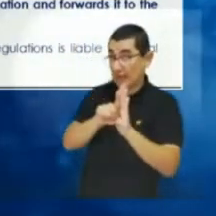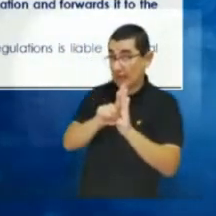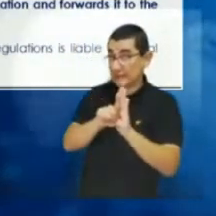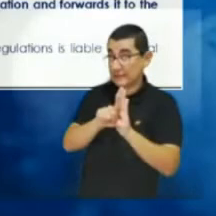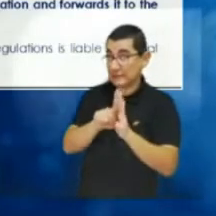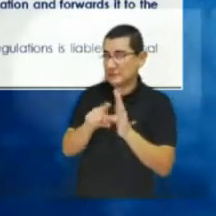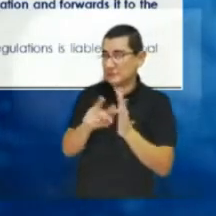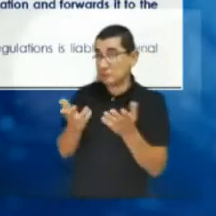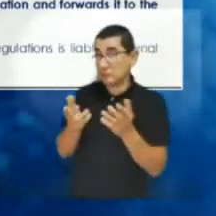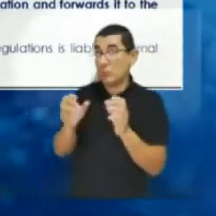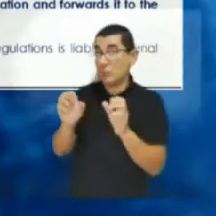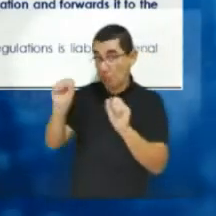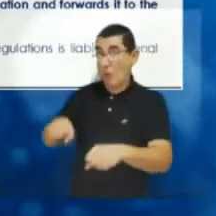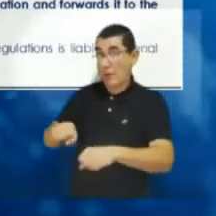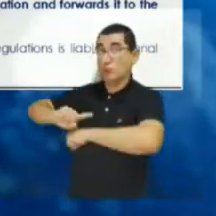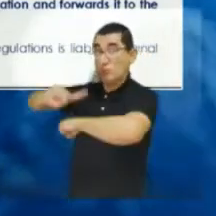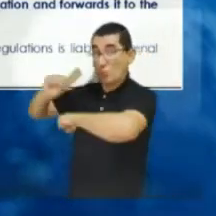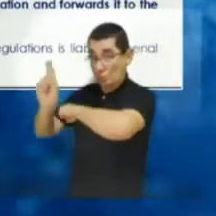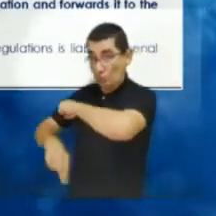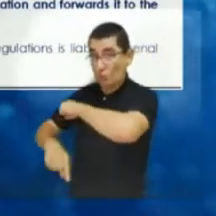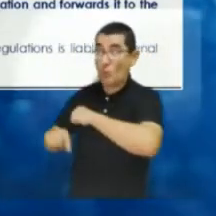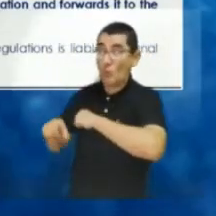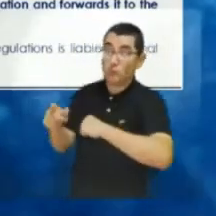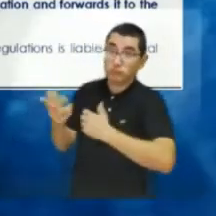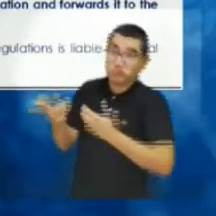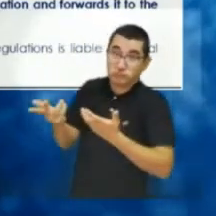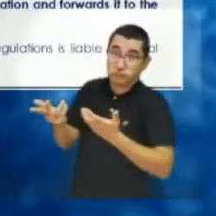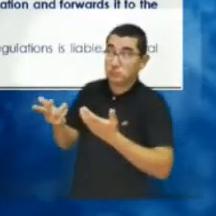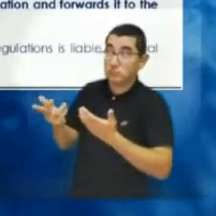the court. So it's quite important.